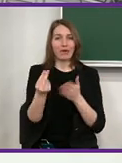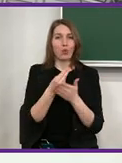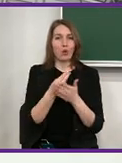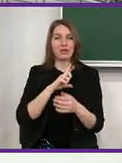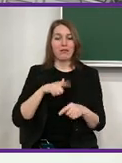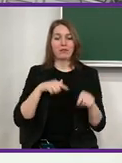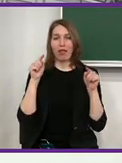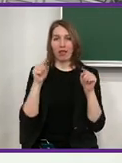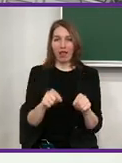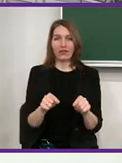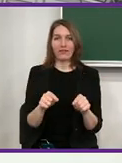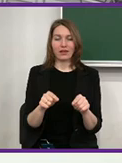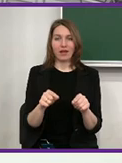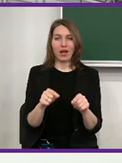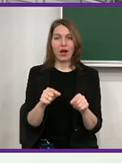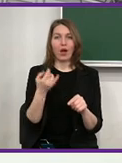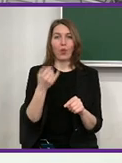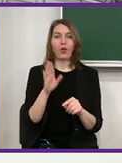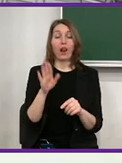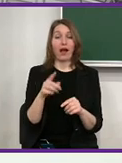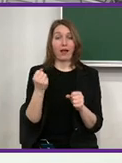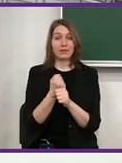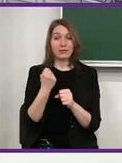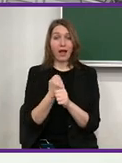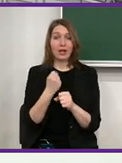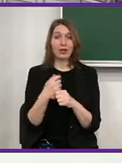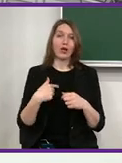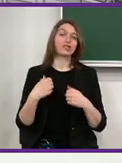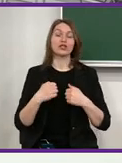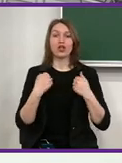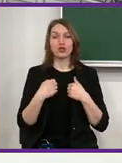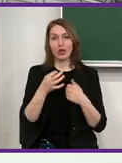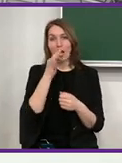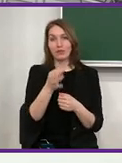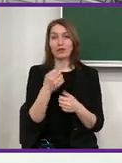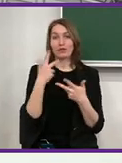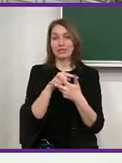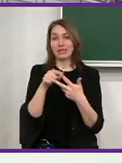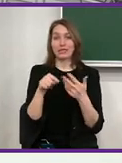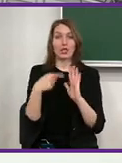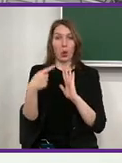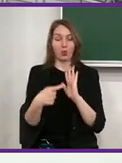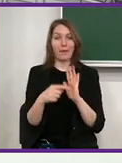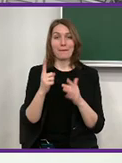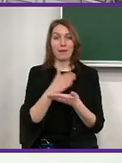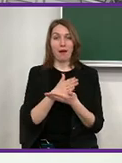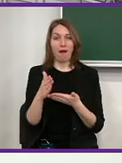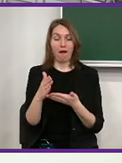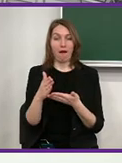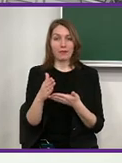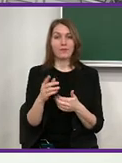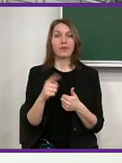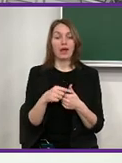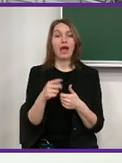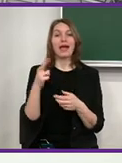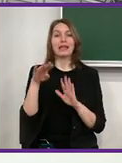about what this directive will mean in Latvia. And to do that, I will try to answer three